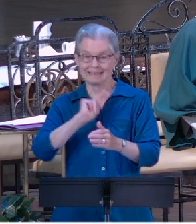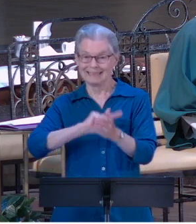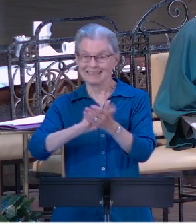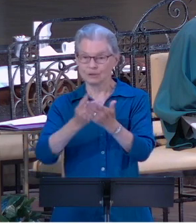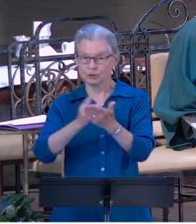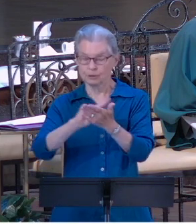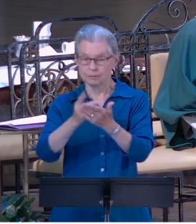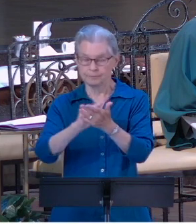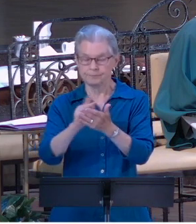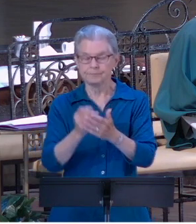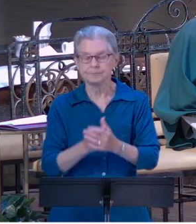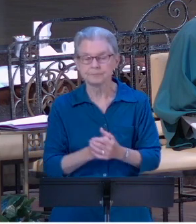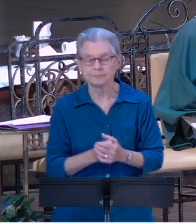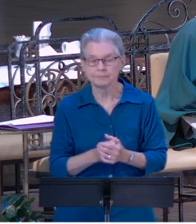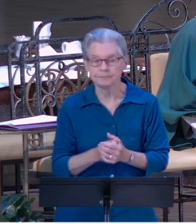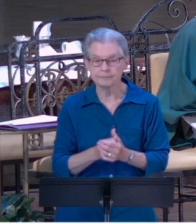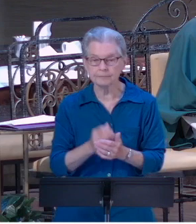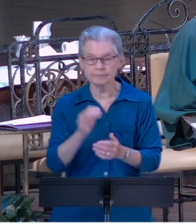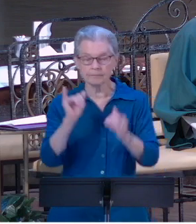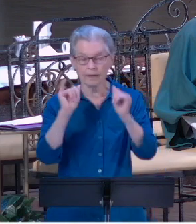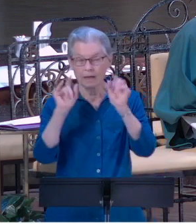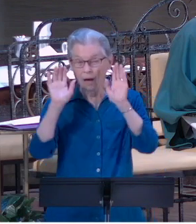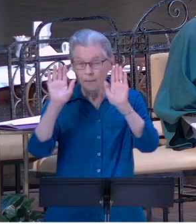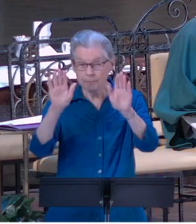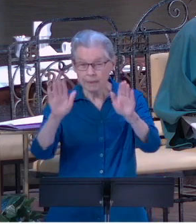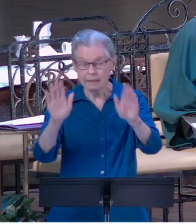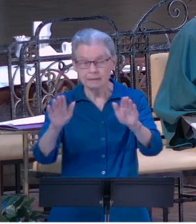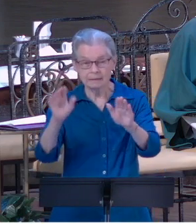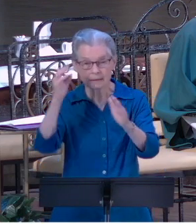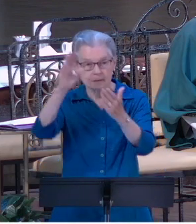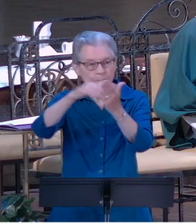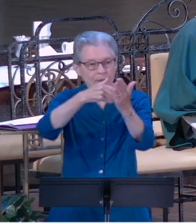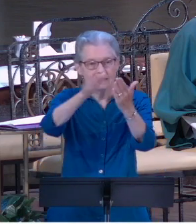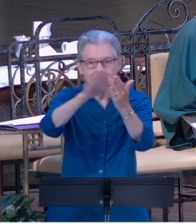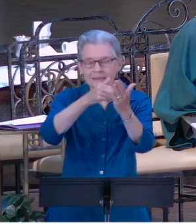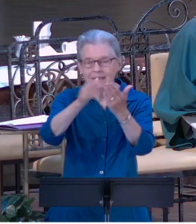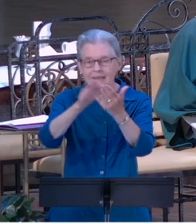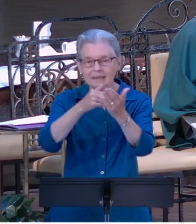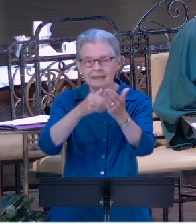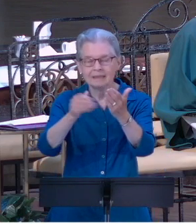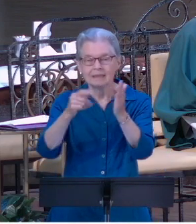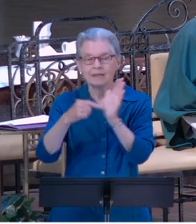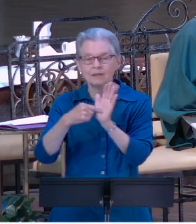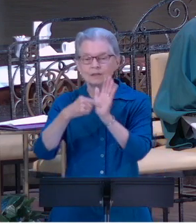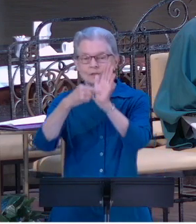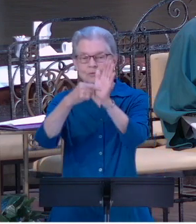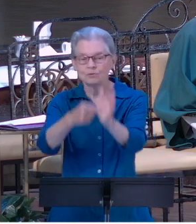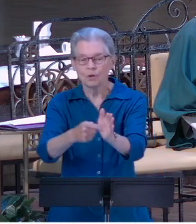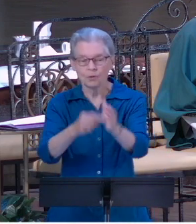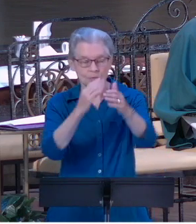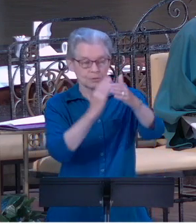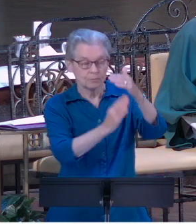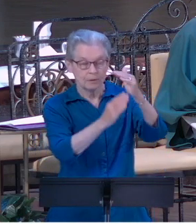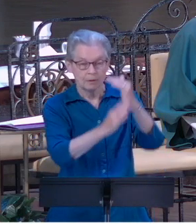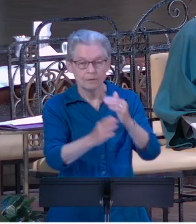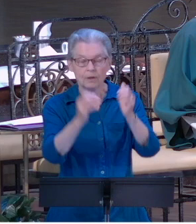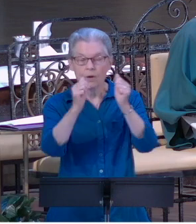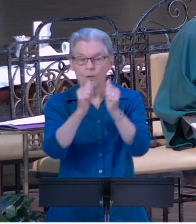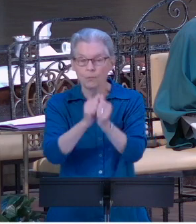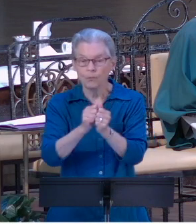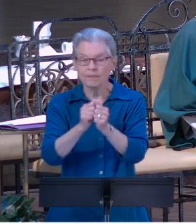children. This amazing painting depicts migrant parents with their children sitting with